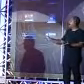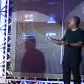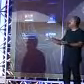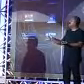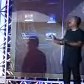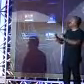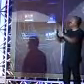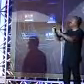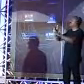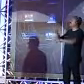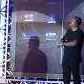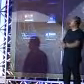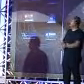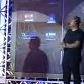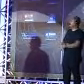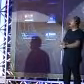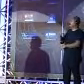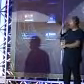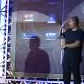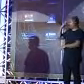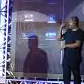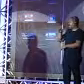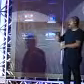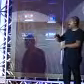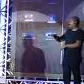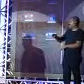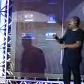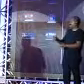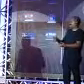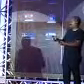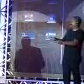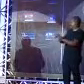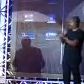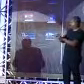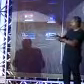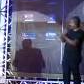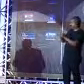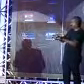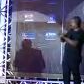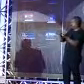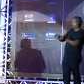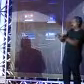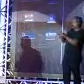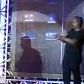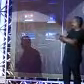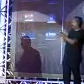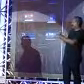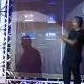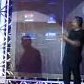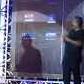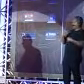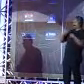The city of man might have been that place where people learn to dwell in freedom.